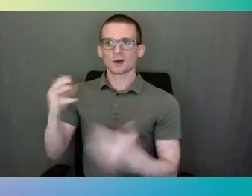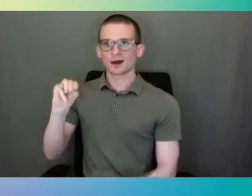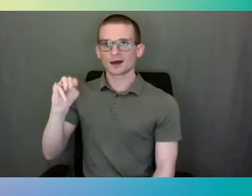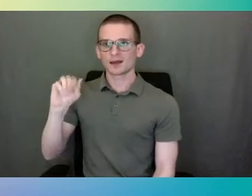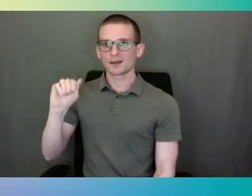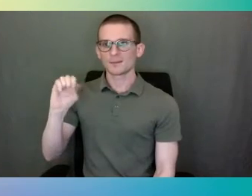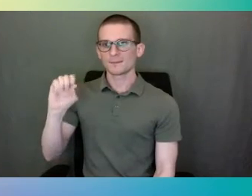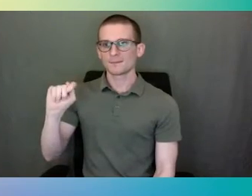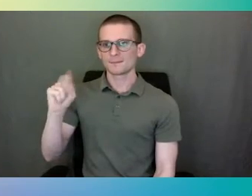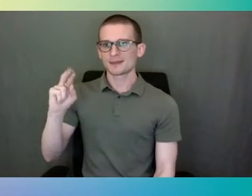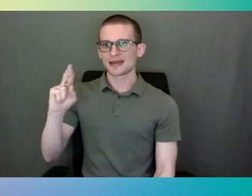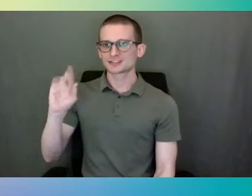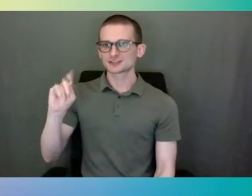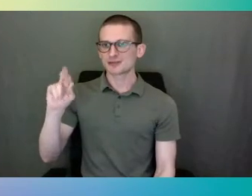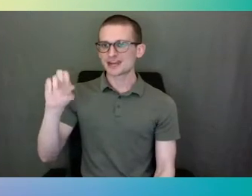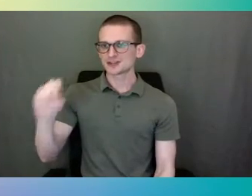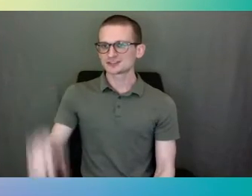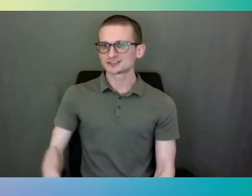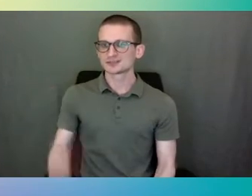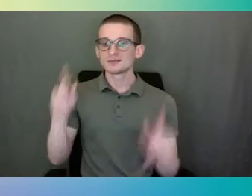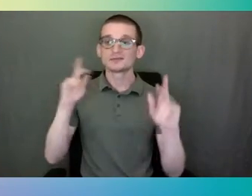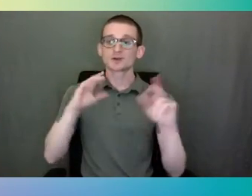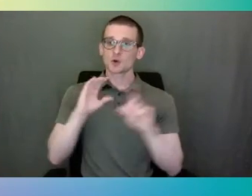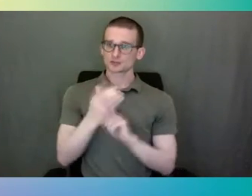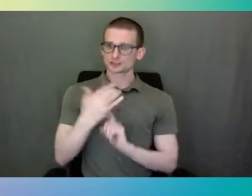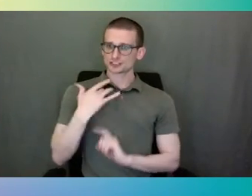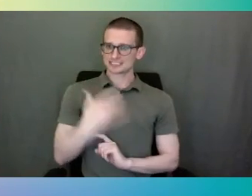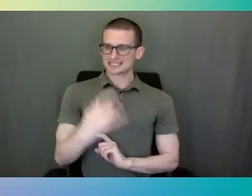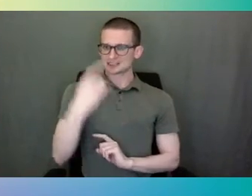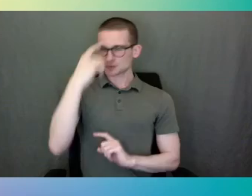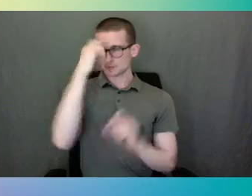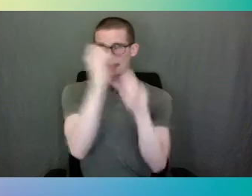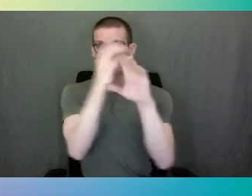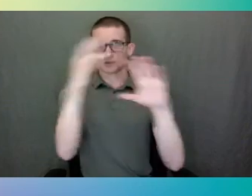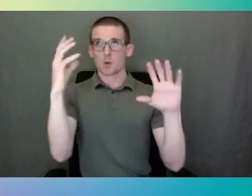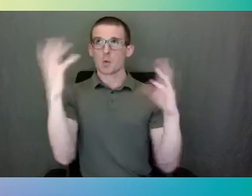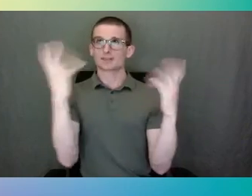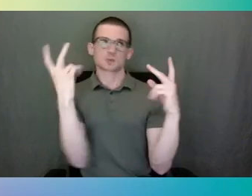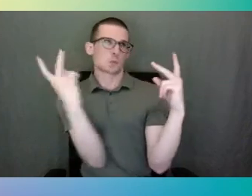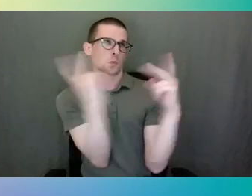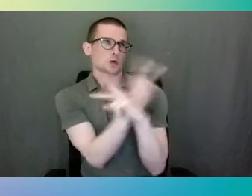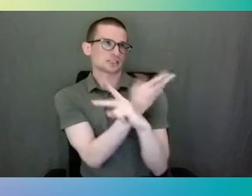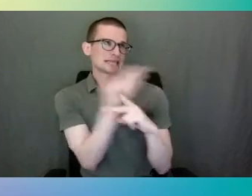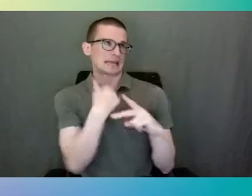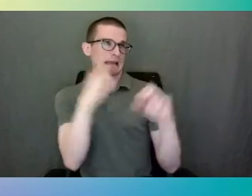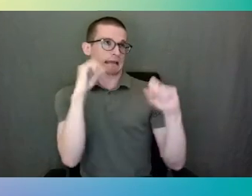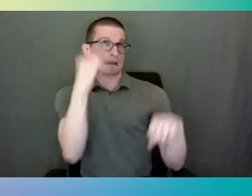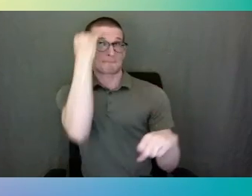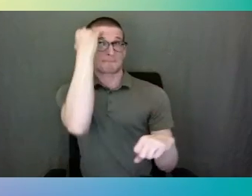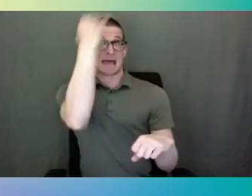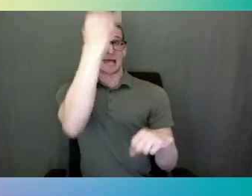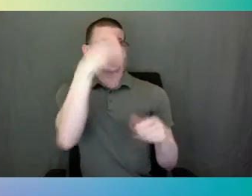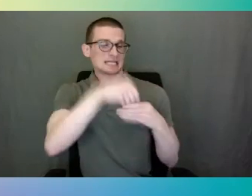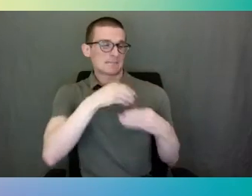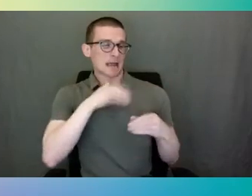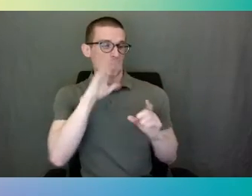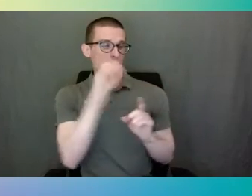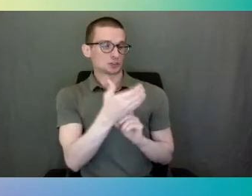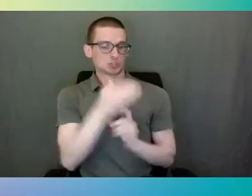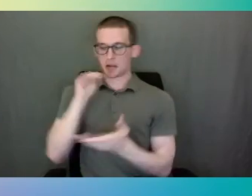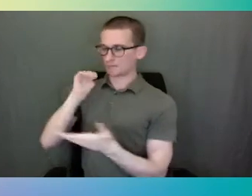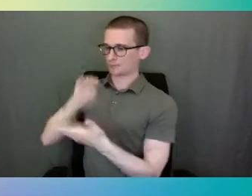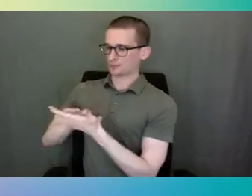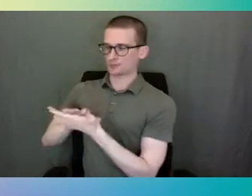always look at what's the worst thing I can see in my culture. I'm going to plop that in there. And masturbators will be one of those